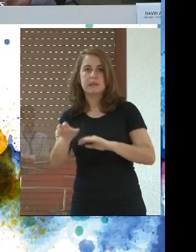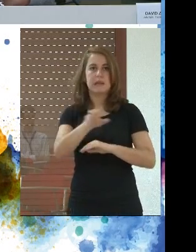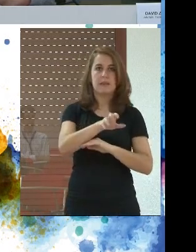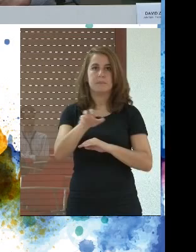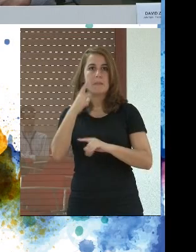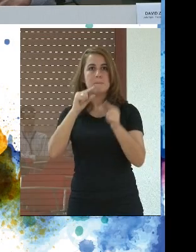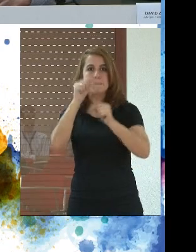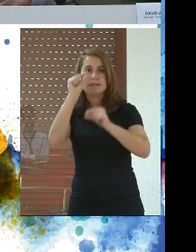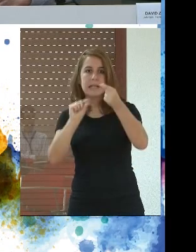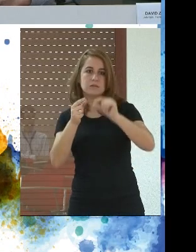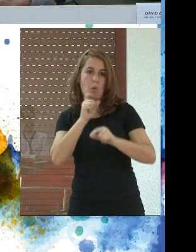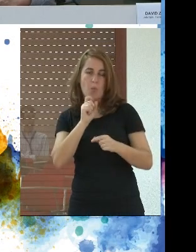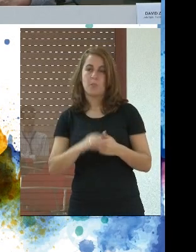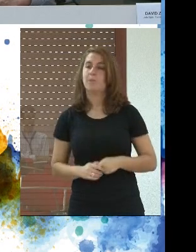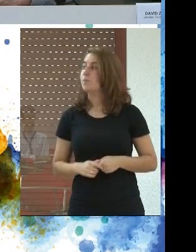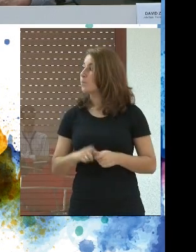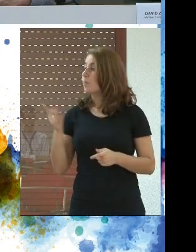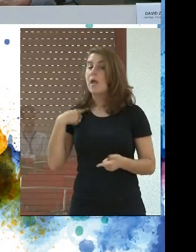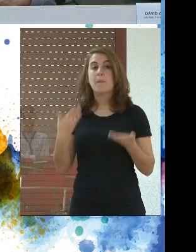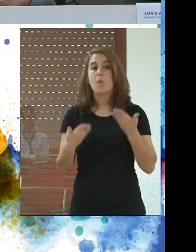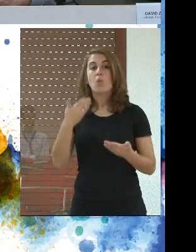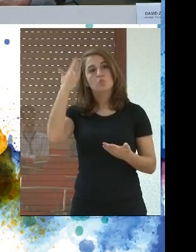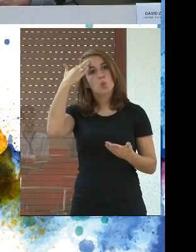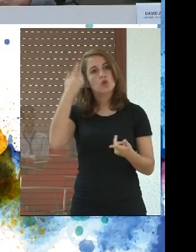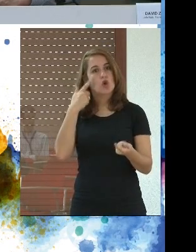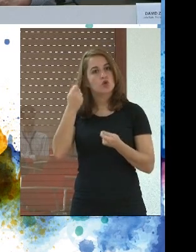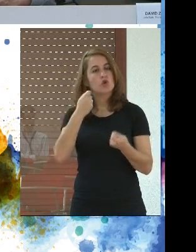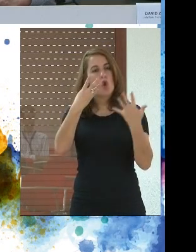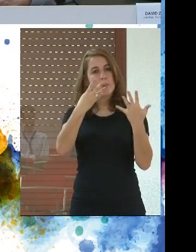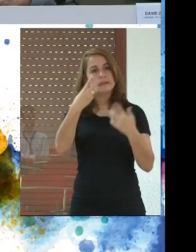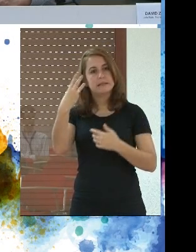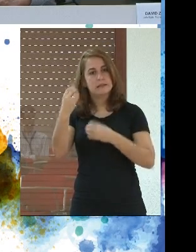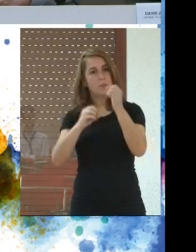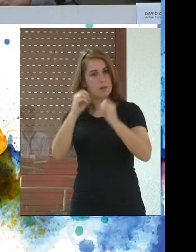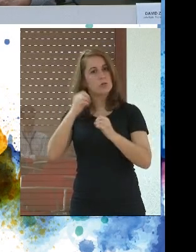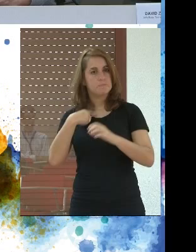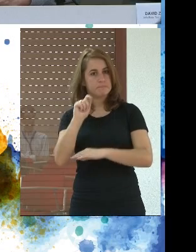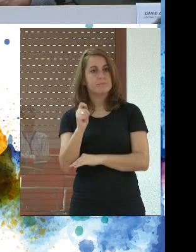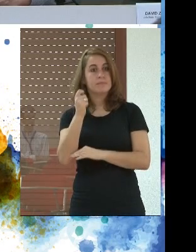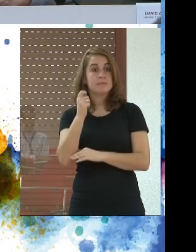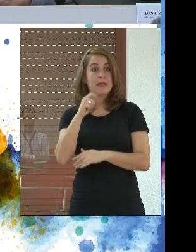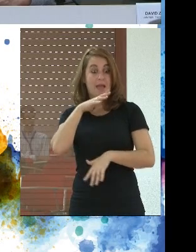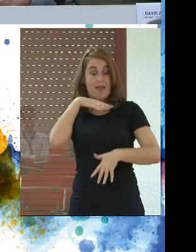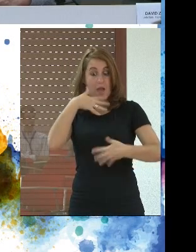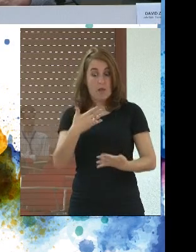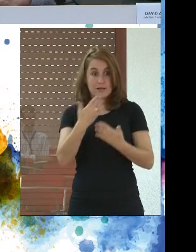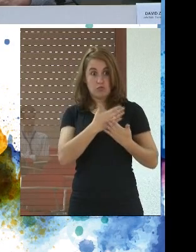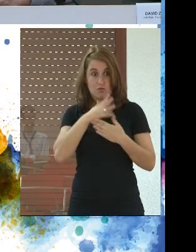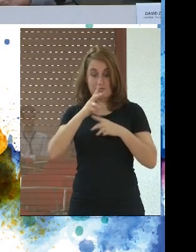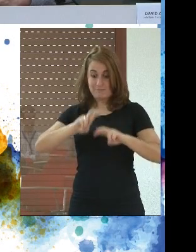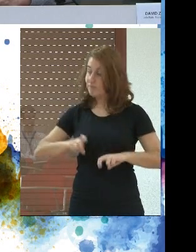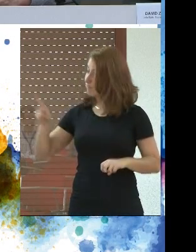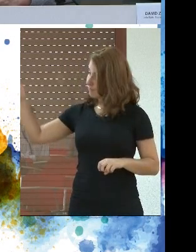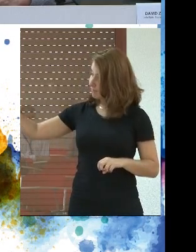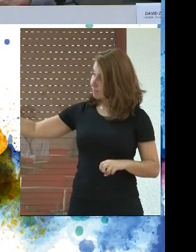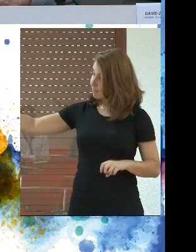the mouse to the right, to the left, based on the pixels. The success rate was 93% in the present study, which we can